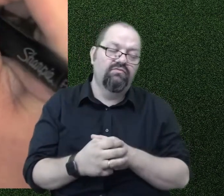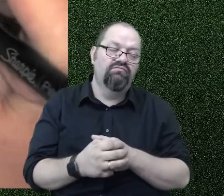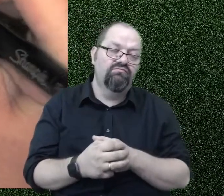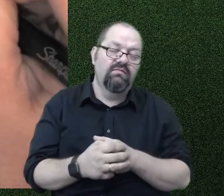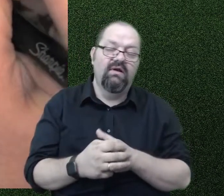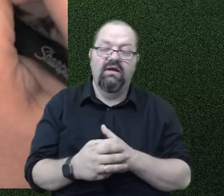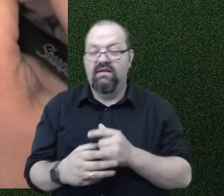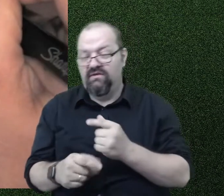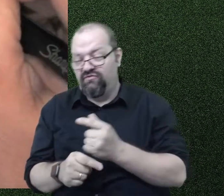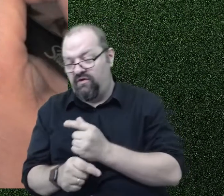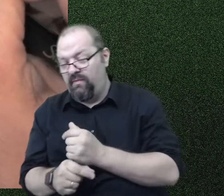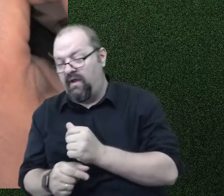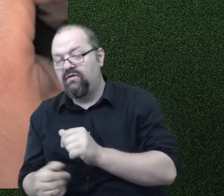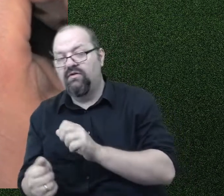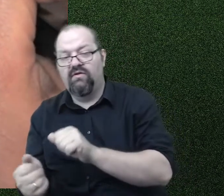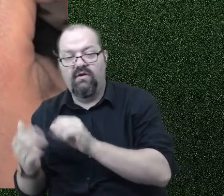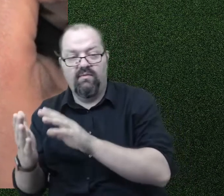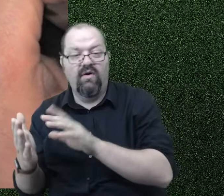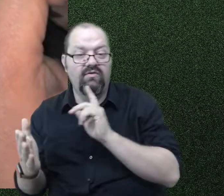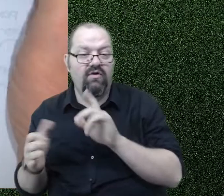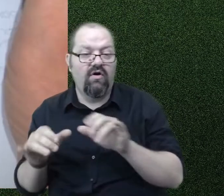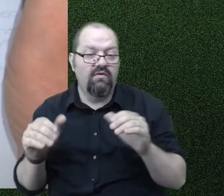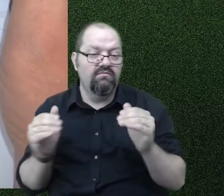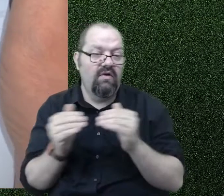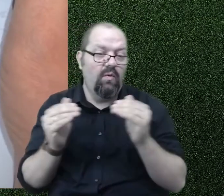and the geometric approach are equivalent.